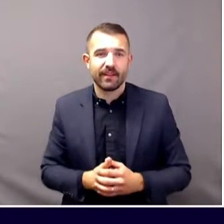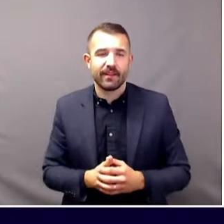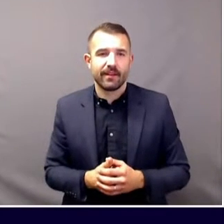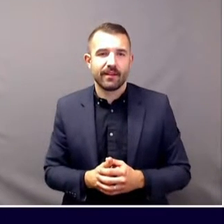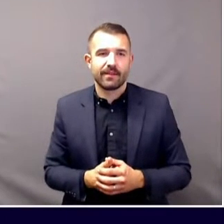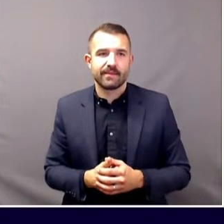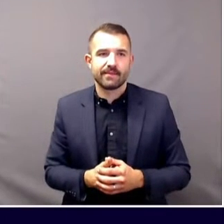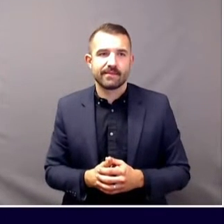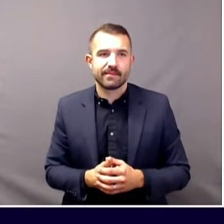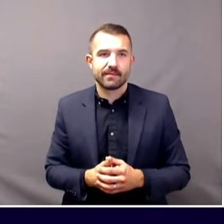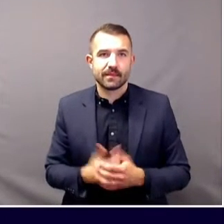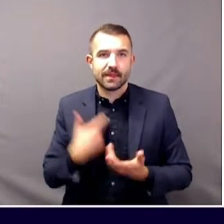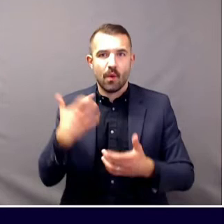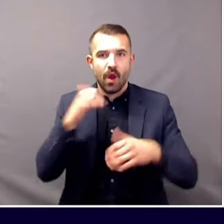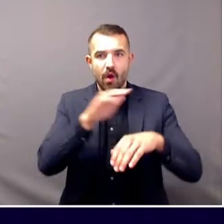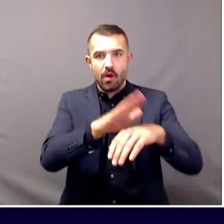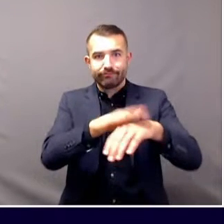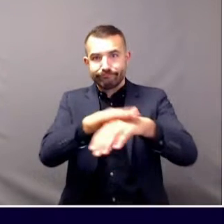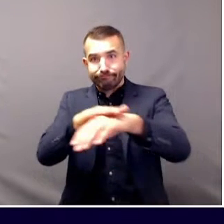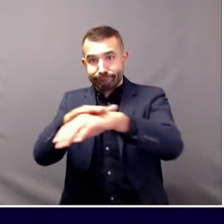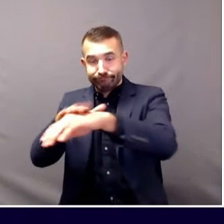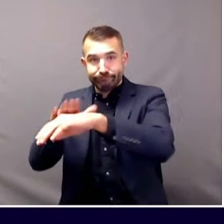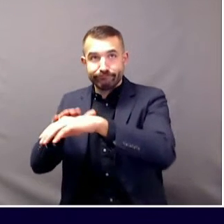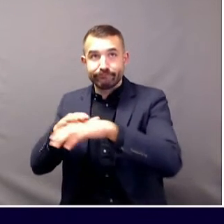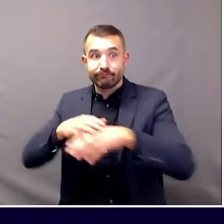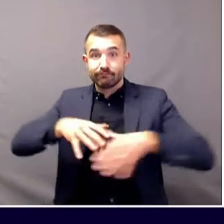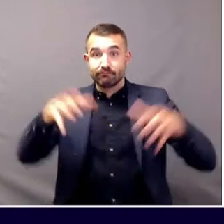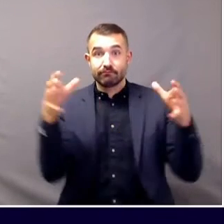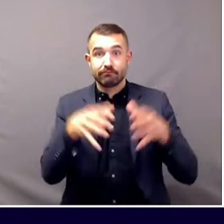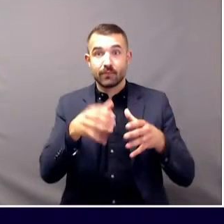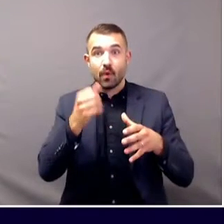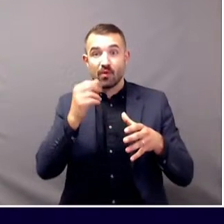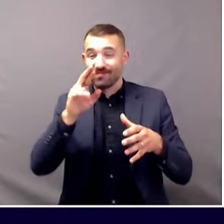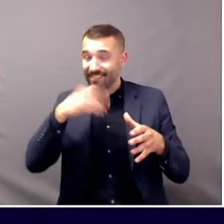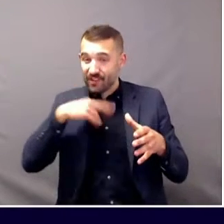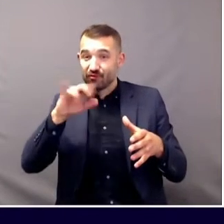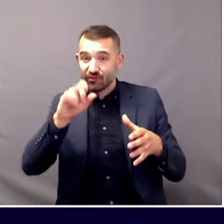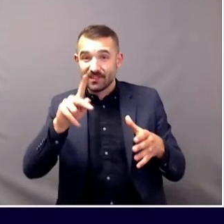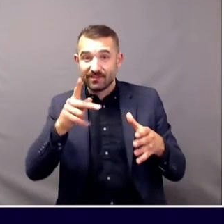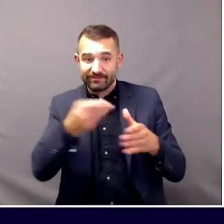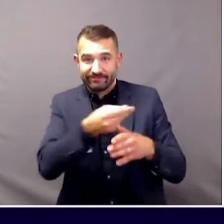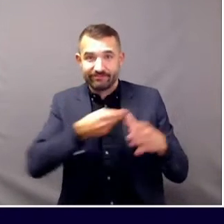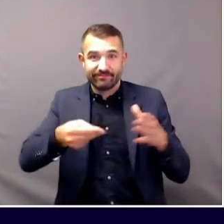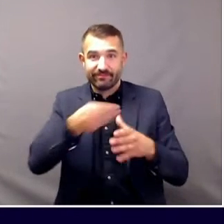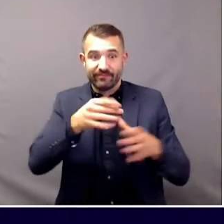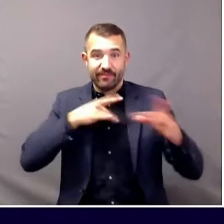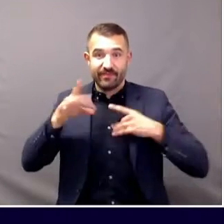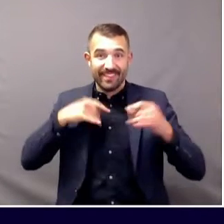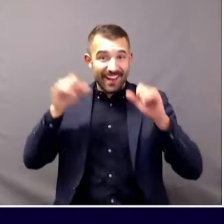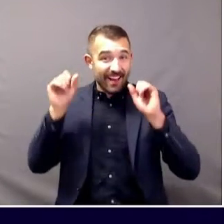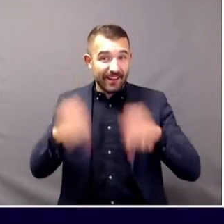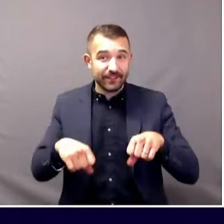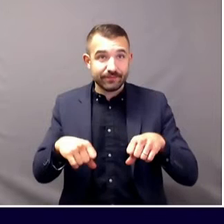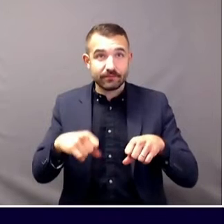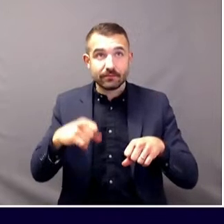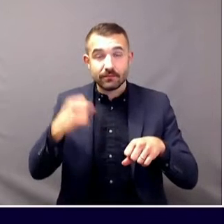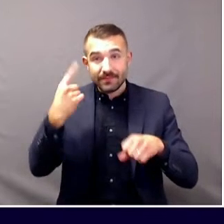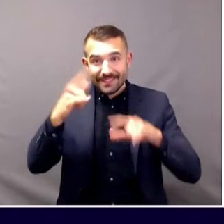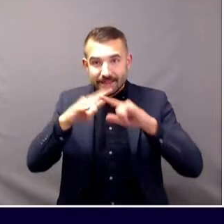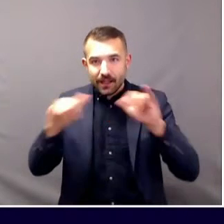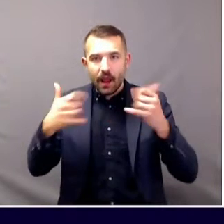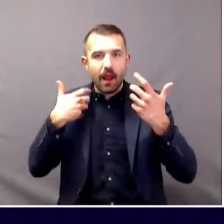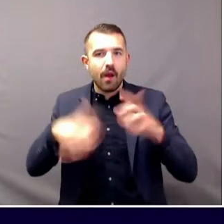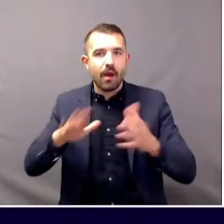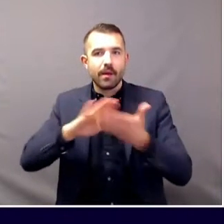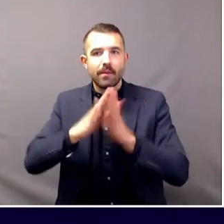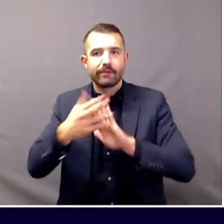want that to turn into a stigma such that people are reluctant or reticent to share it with us. We haven't